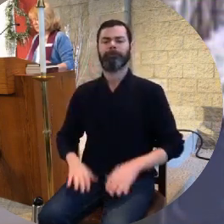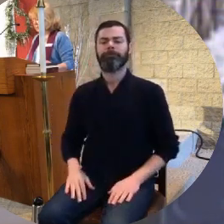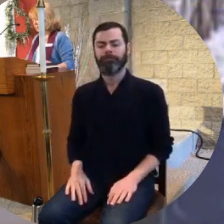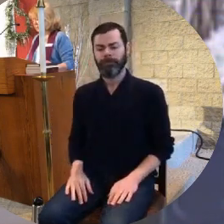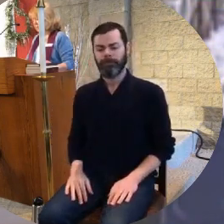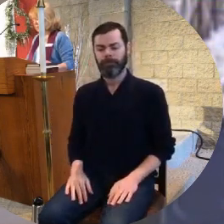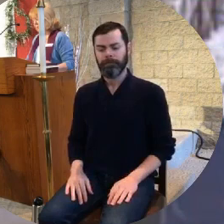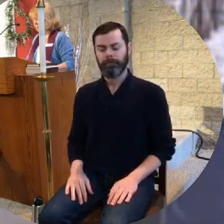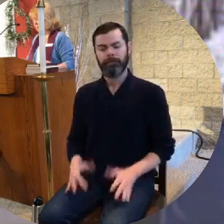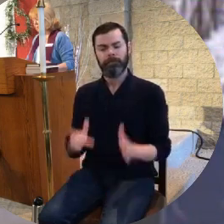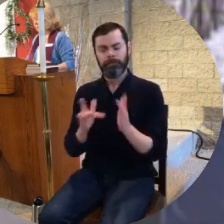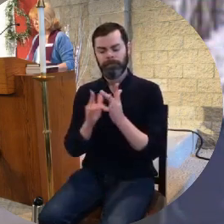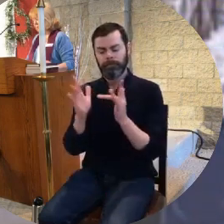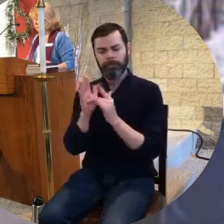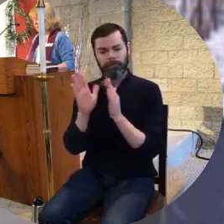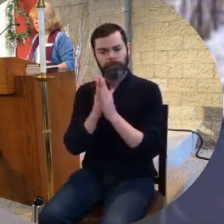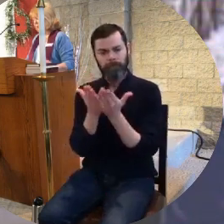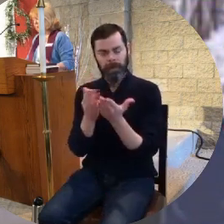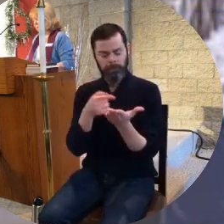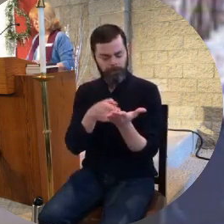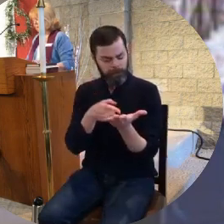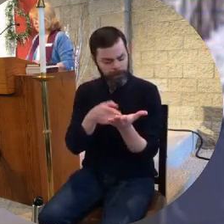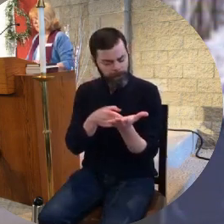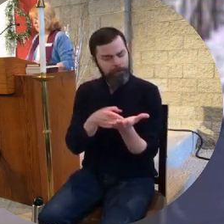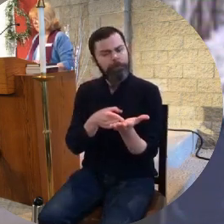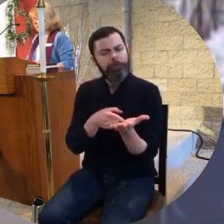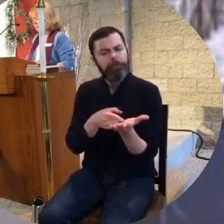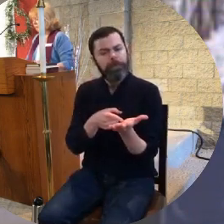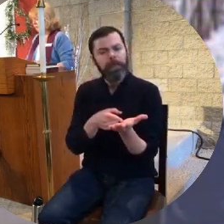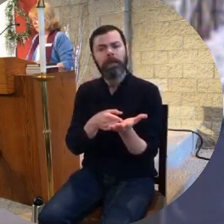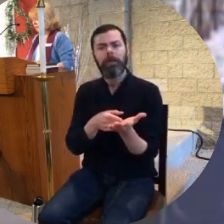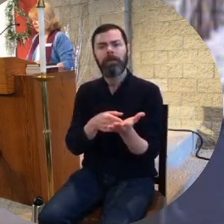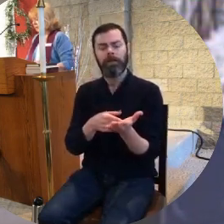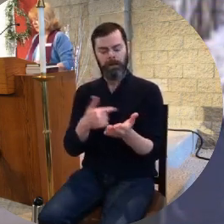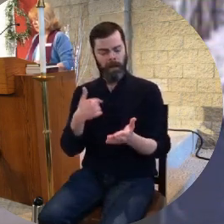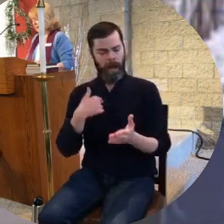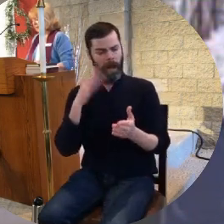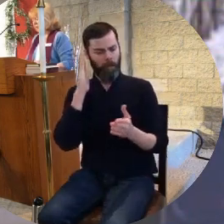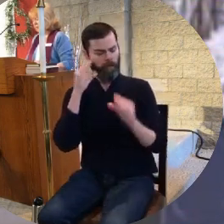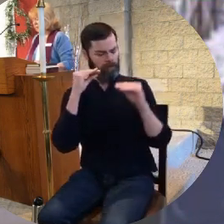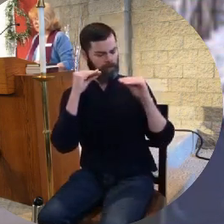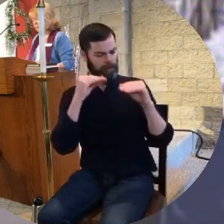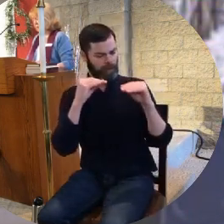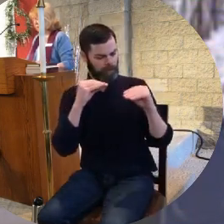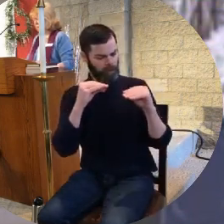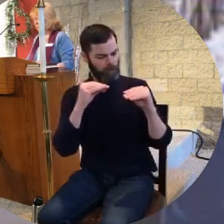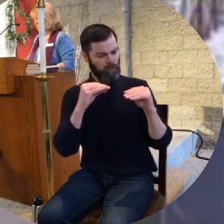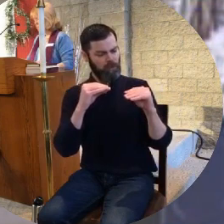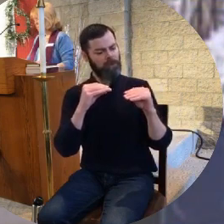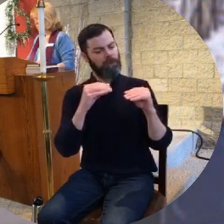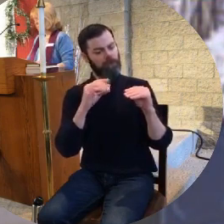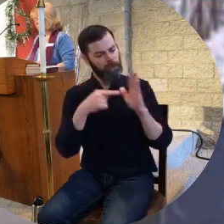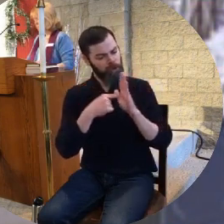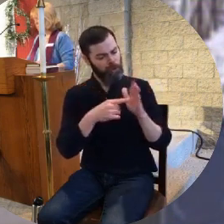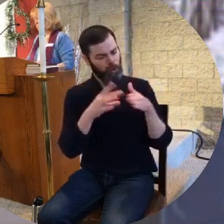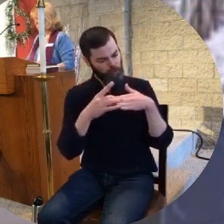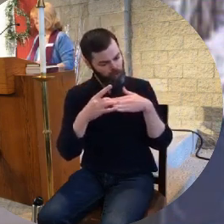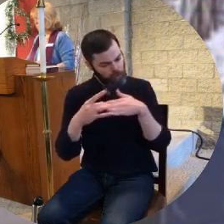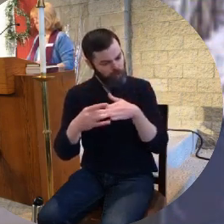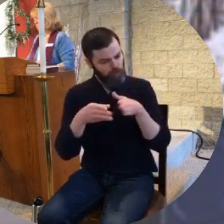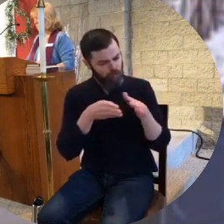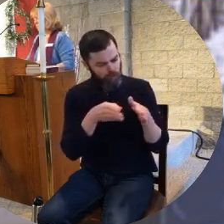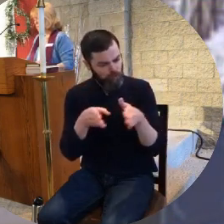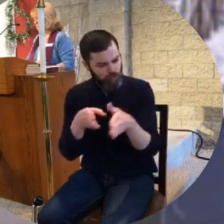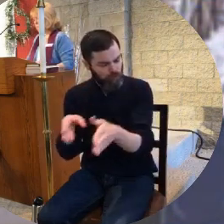in Psalm 32:8, I will instruct you and teach you the way you should go. I will counsel you with my